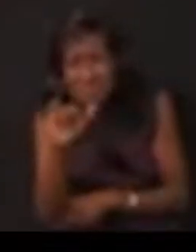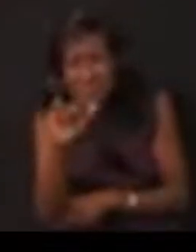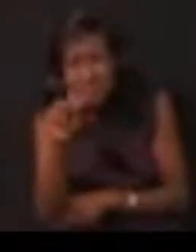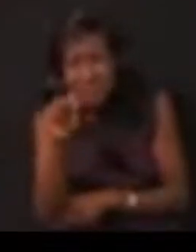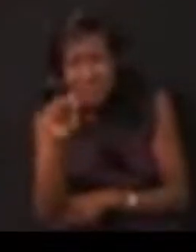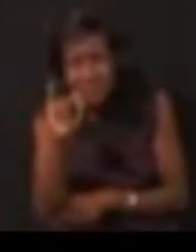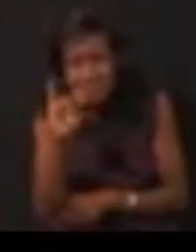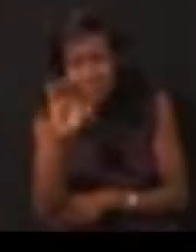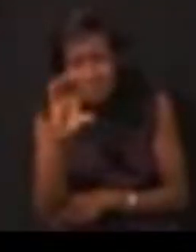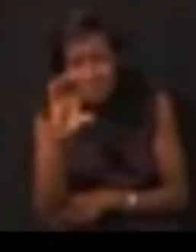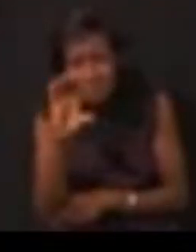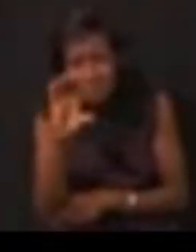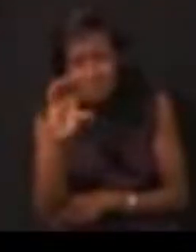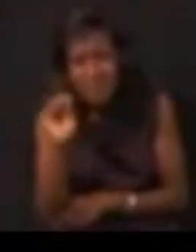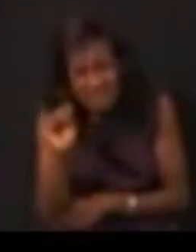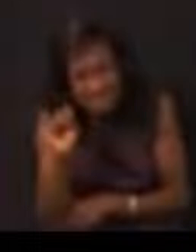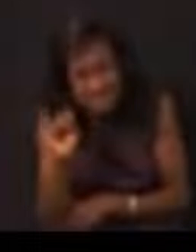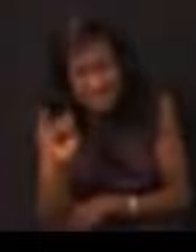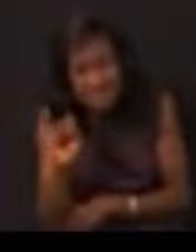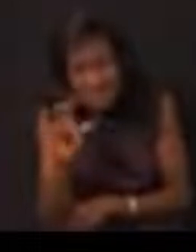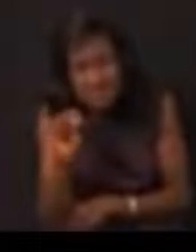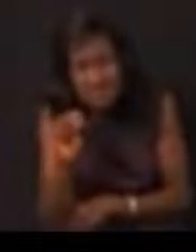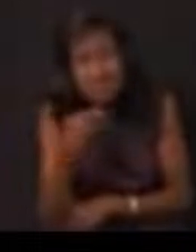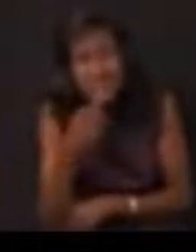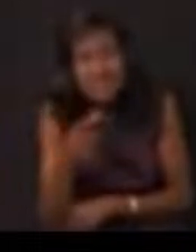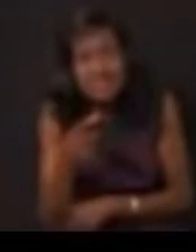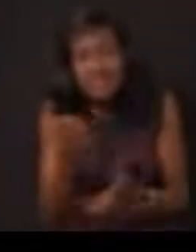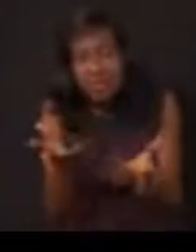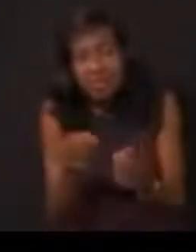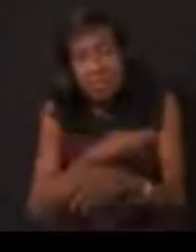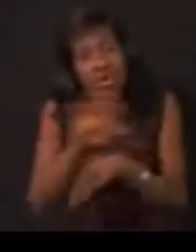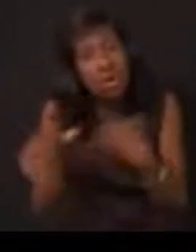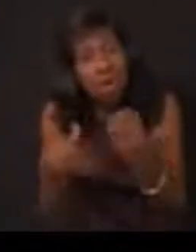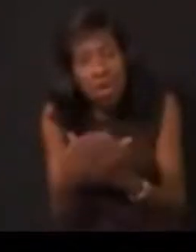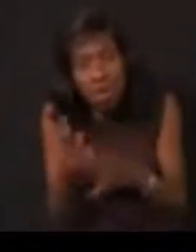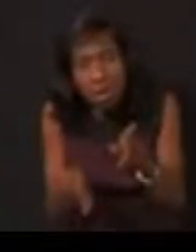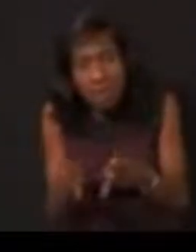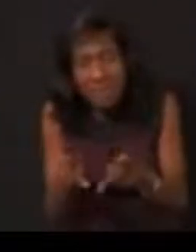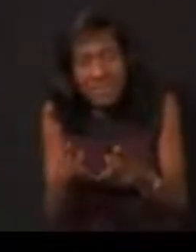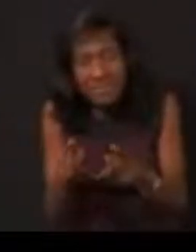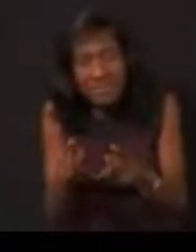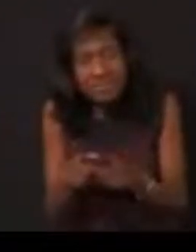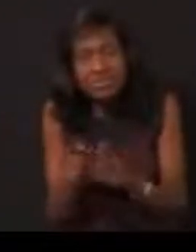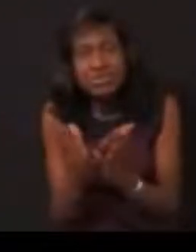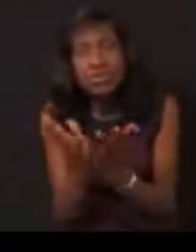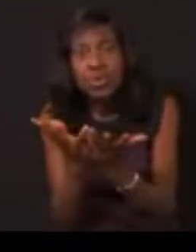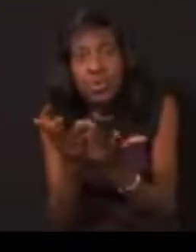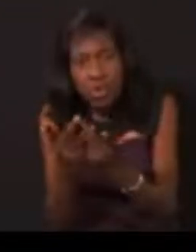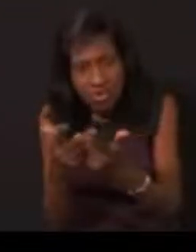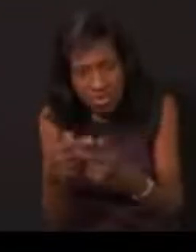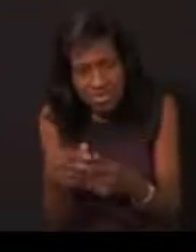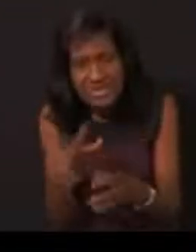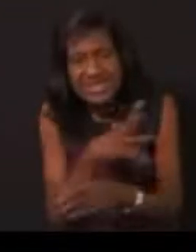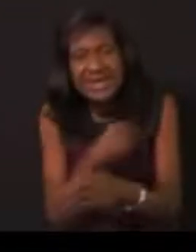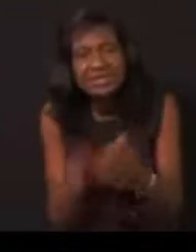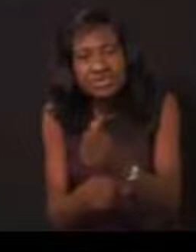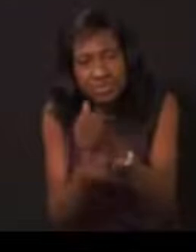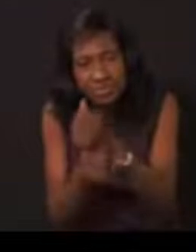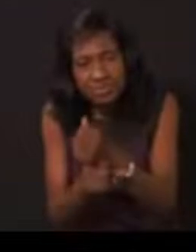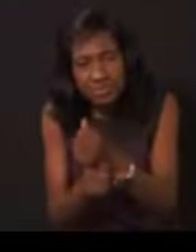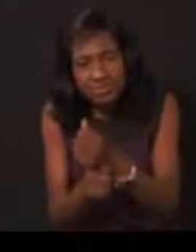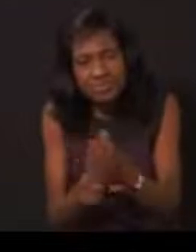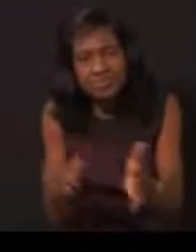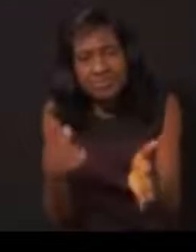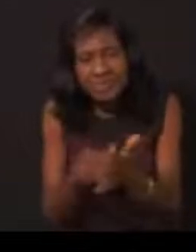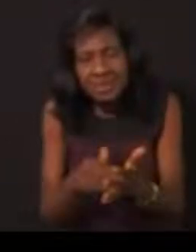as a community and support the decisions that are taken in the interests of all of us. And let me also once again thank